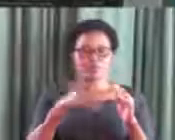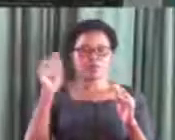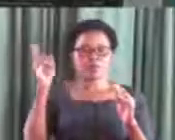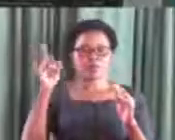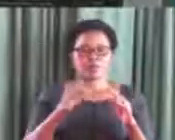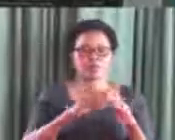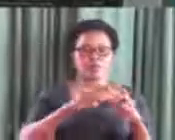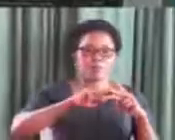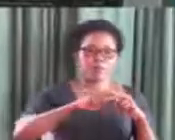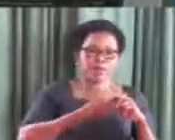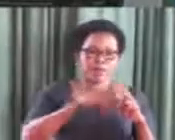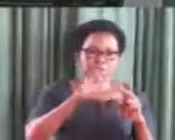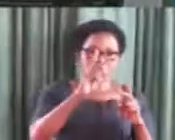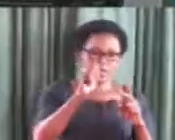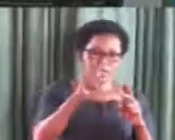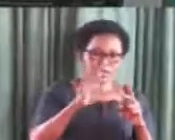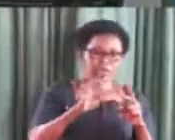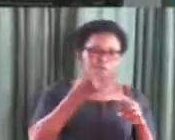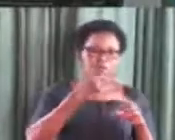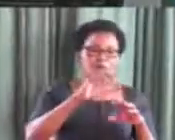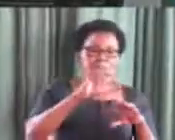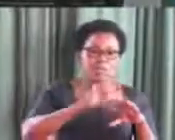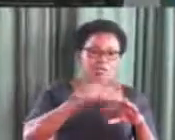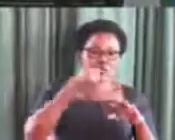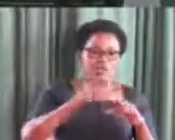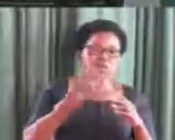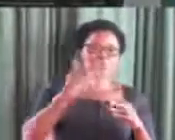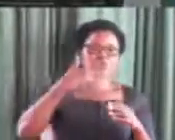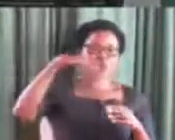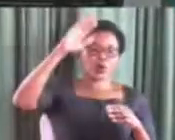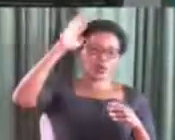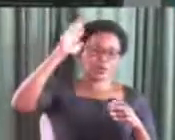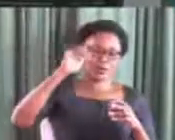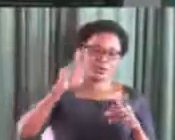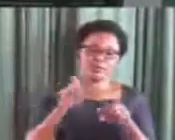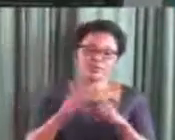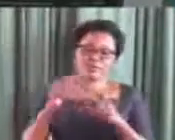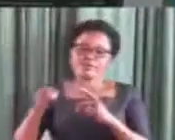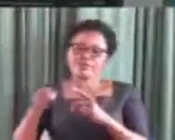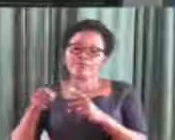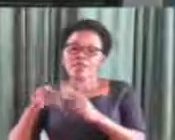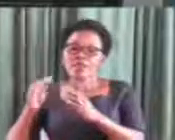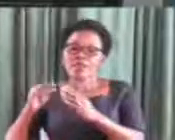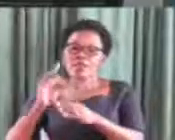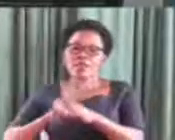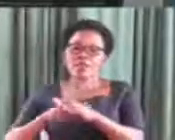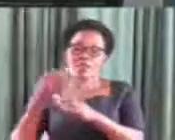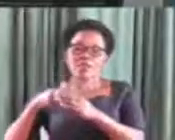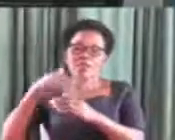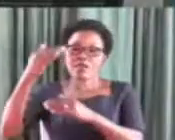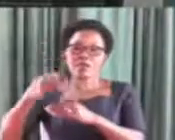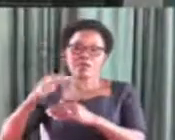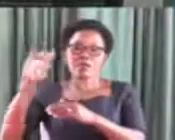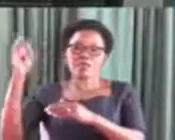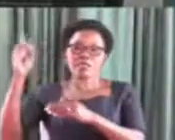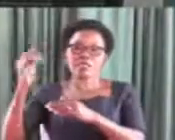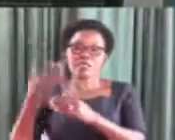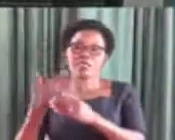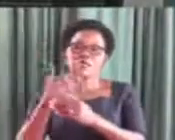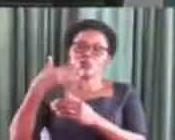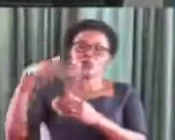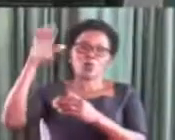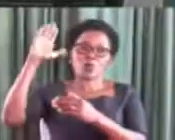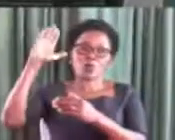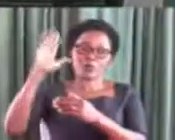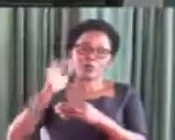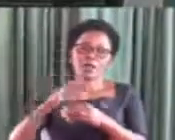beginning date of when he takes the oath and when the next president is sworn. And